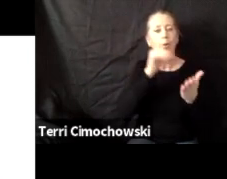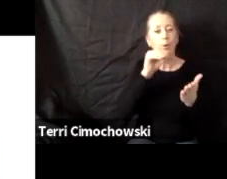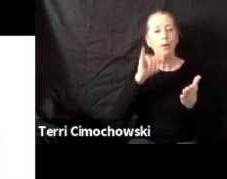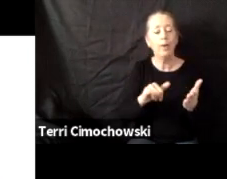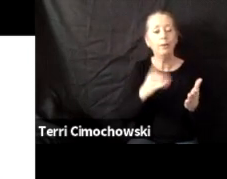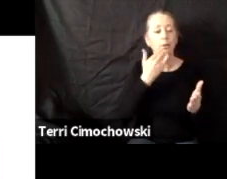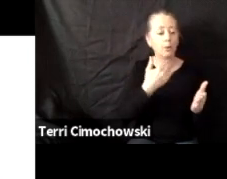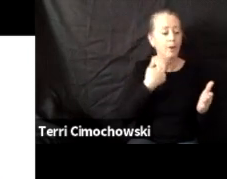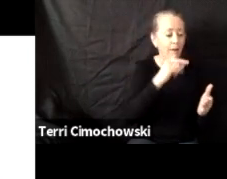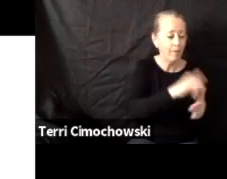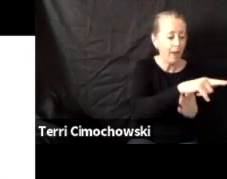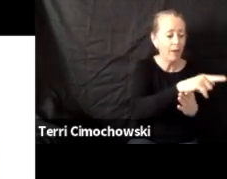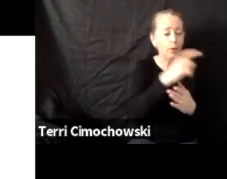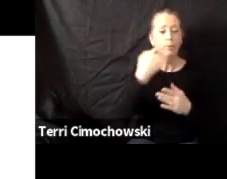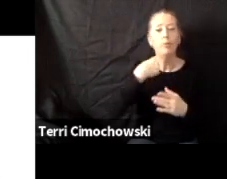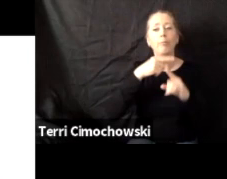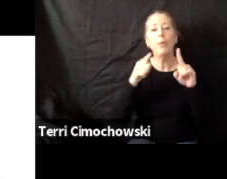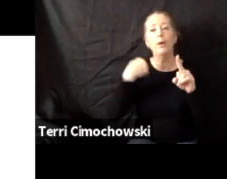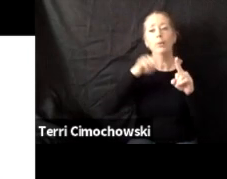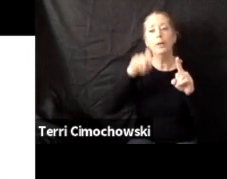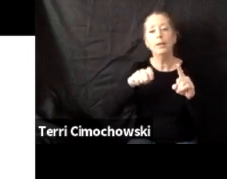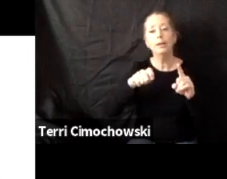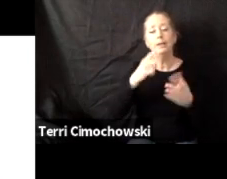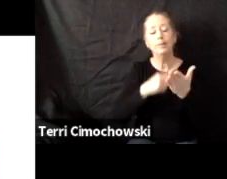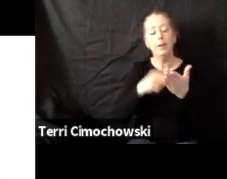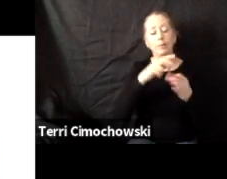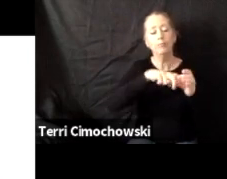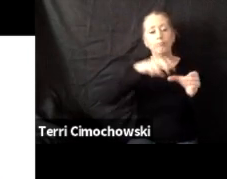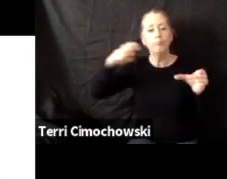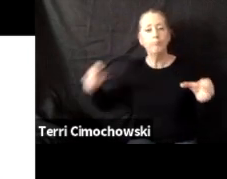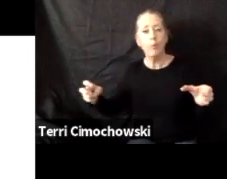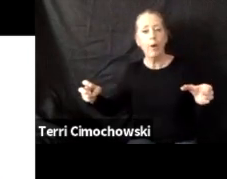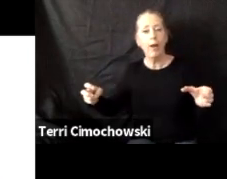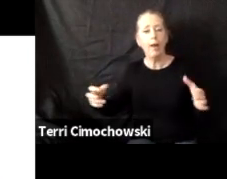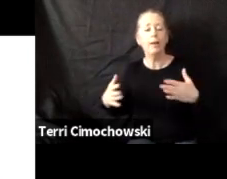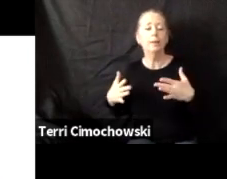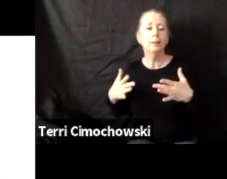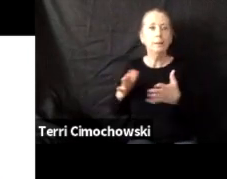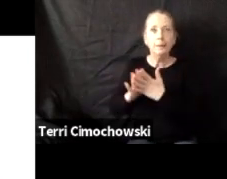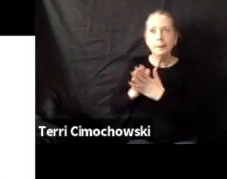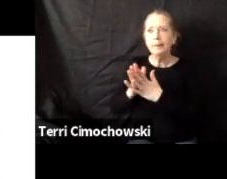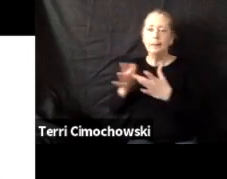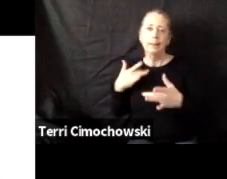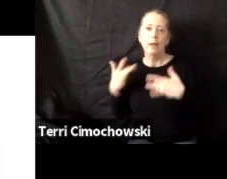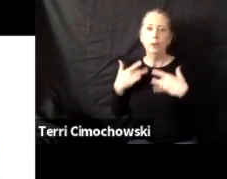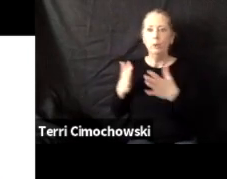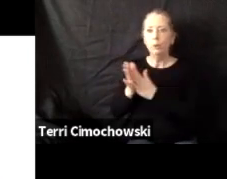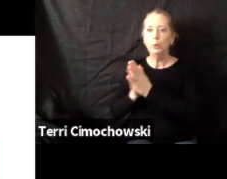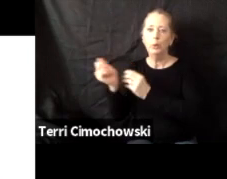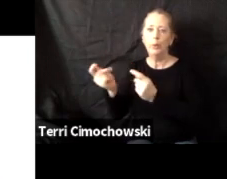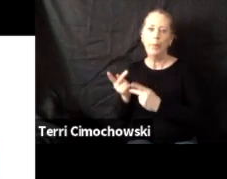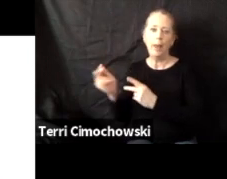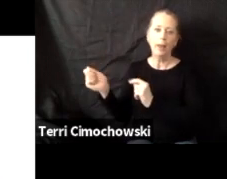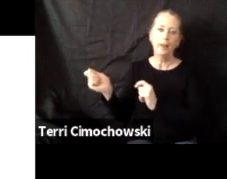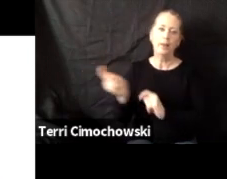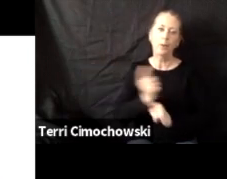really practice balance and step away, be able to recharge and re-energize, and then come back. So now